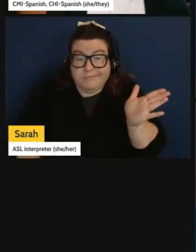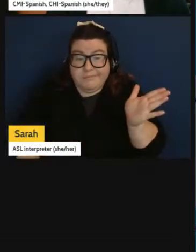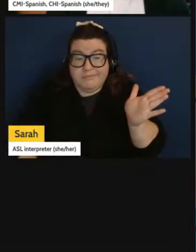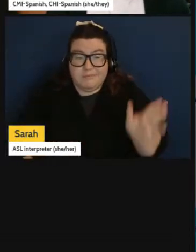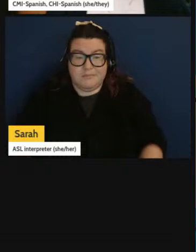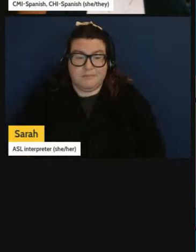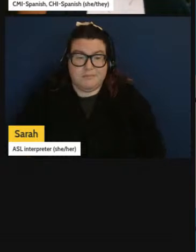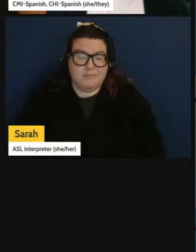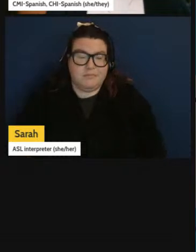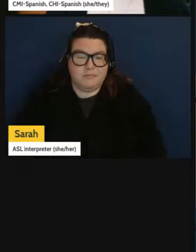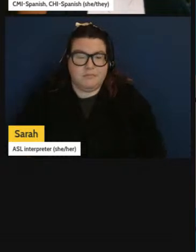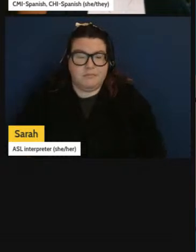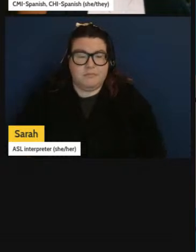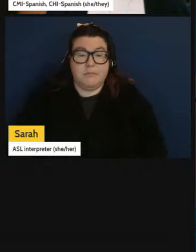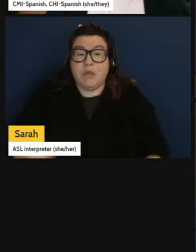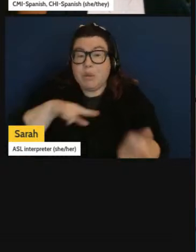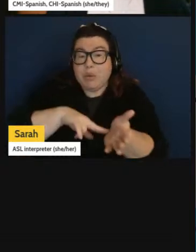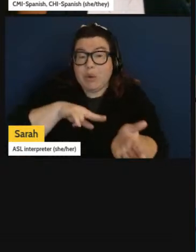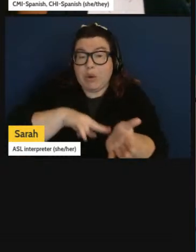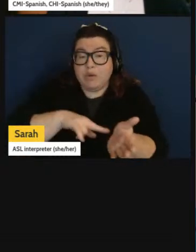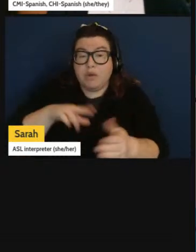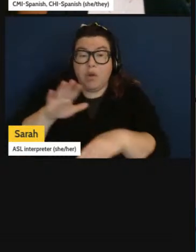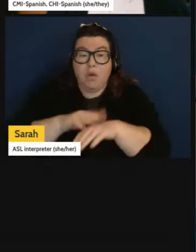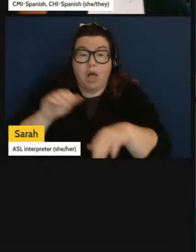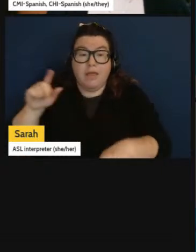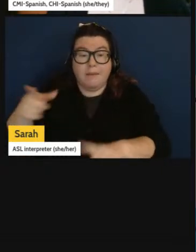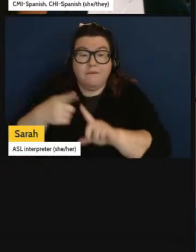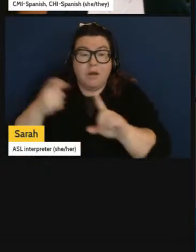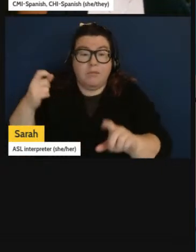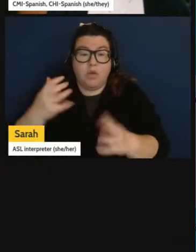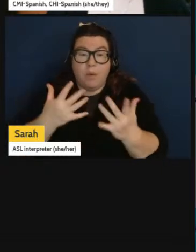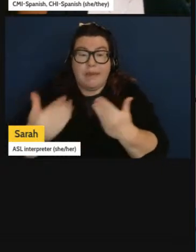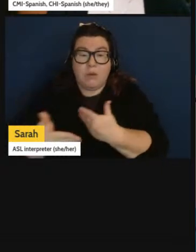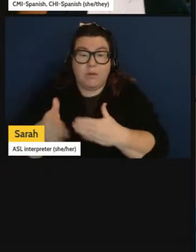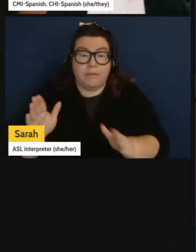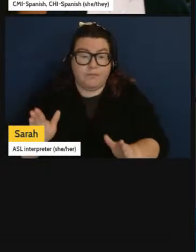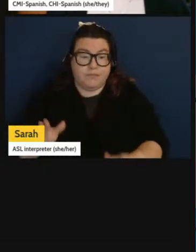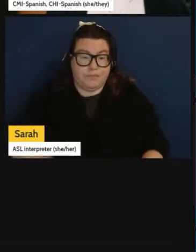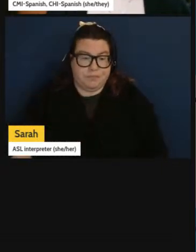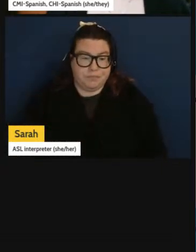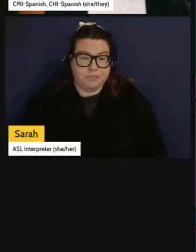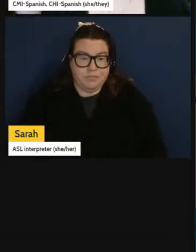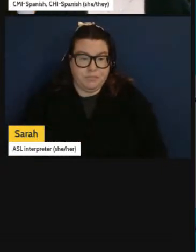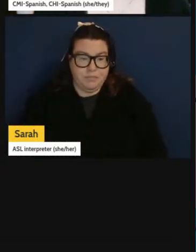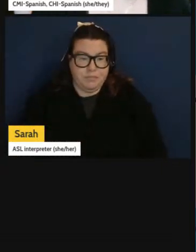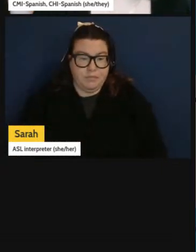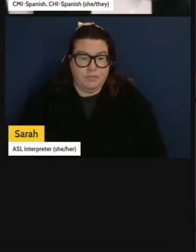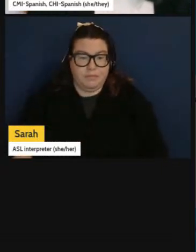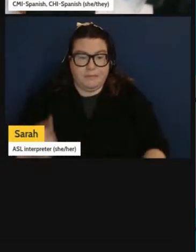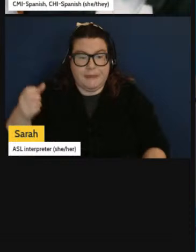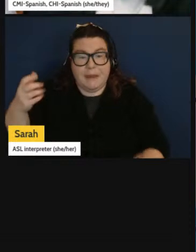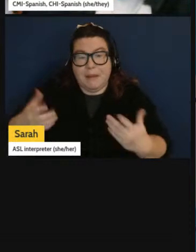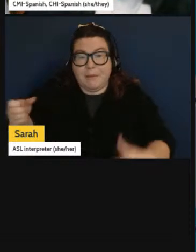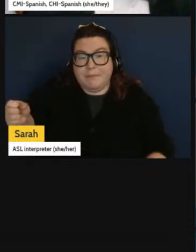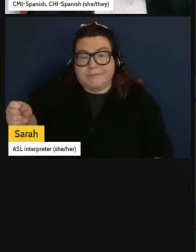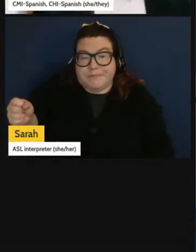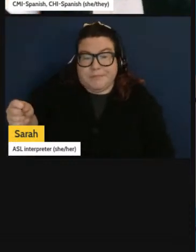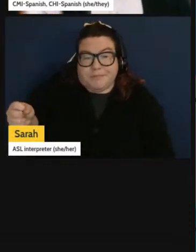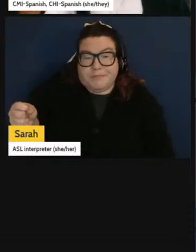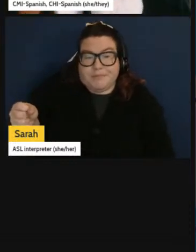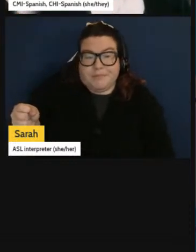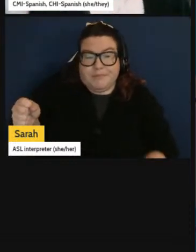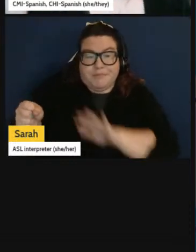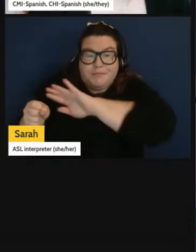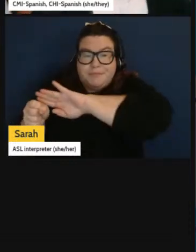Well, the nurse ends up calling them from the waiting room. And maybe the nurse is bringing you out on the little